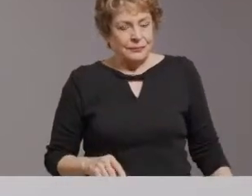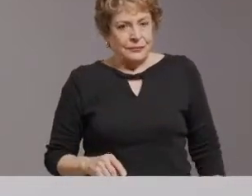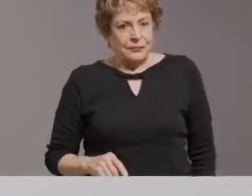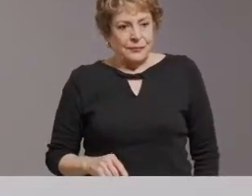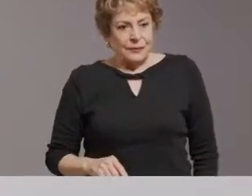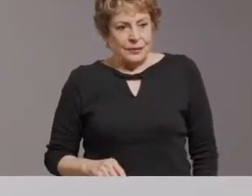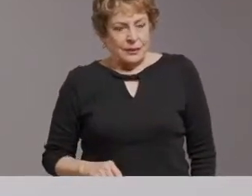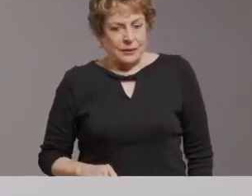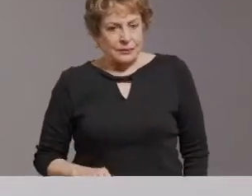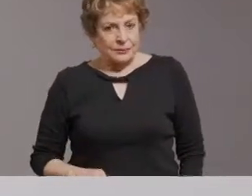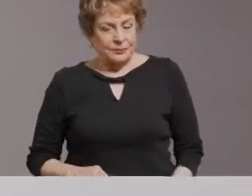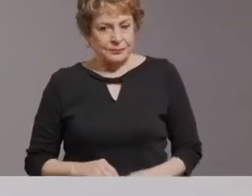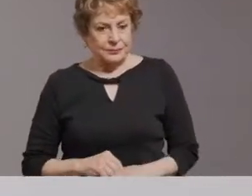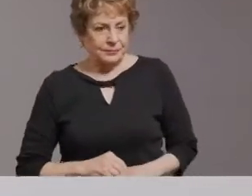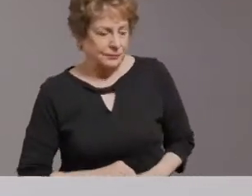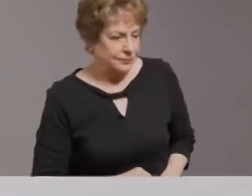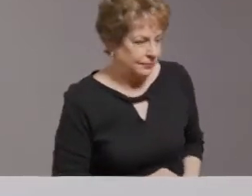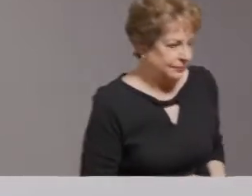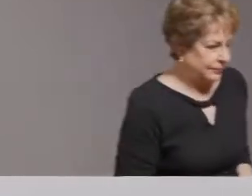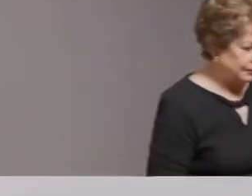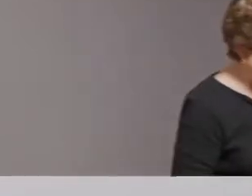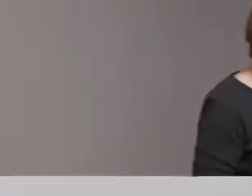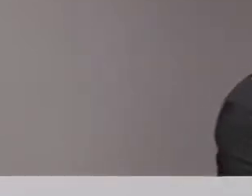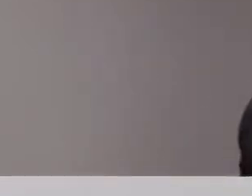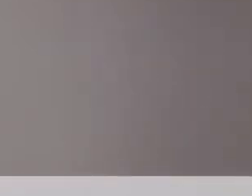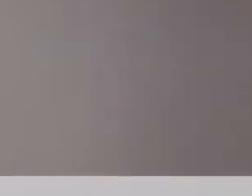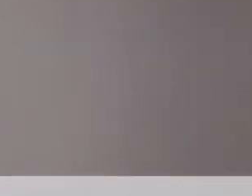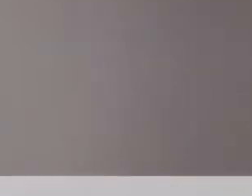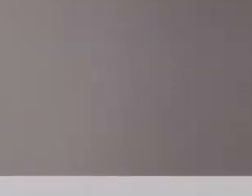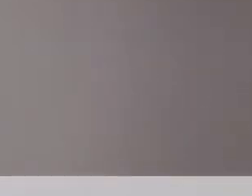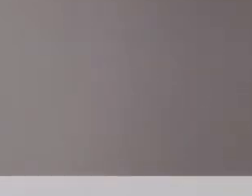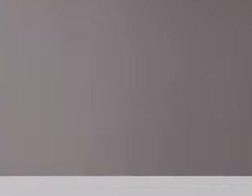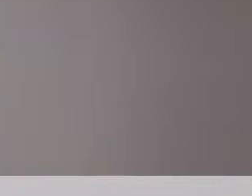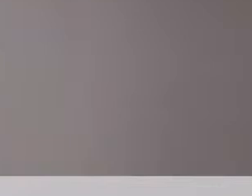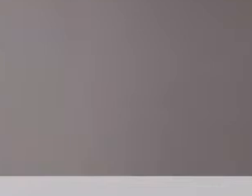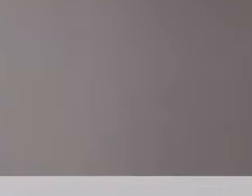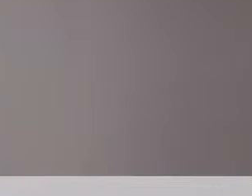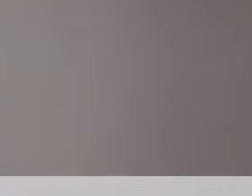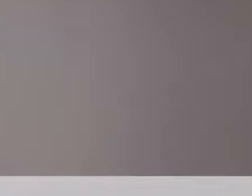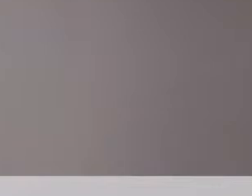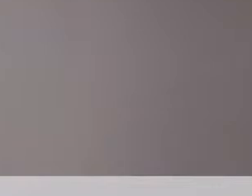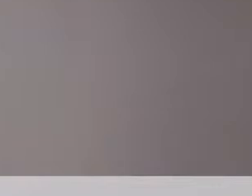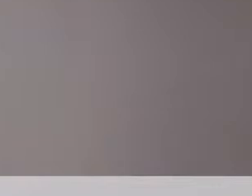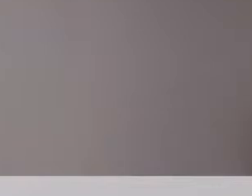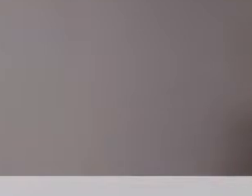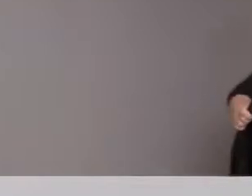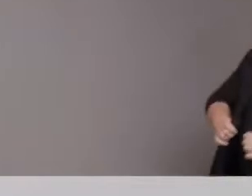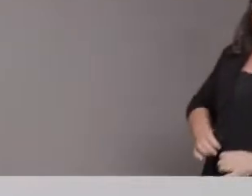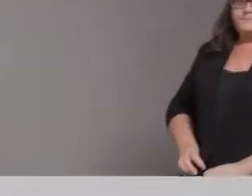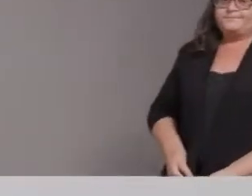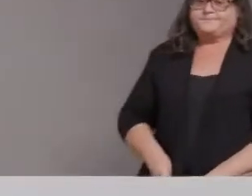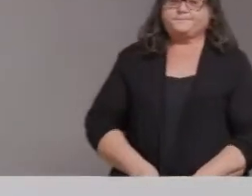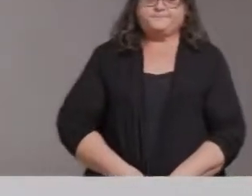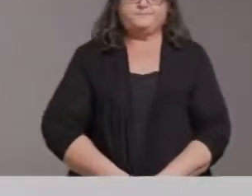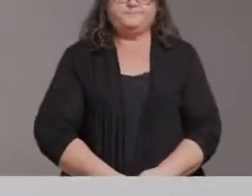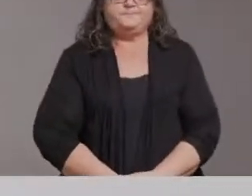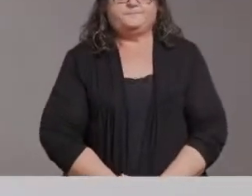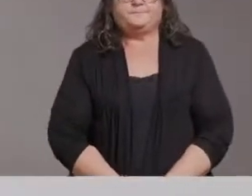a restaurant or a bar, but, you know, business owners do have the ability to implement mitigation